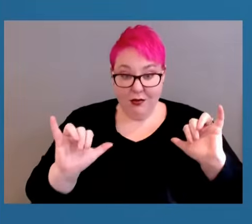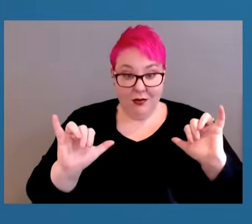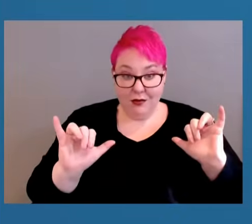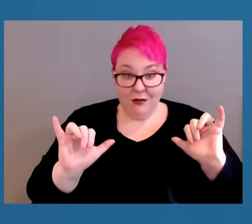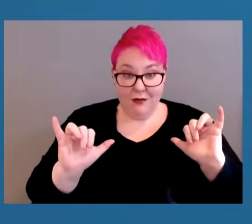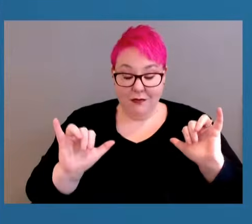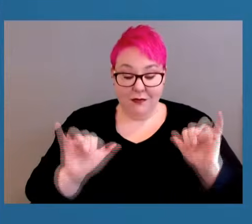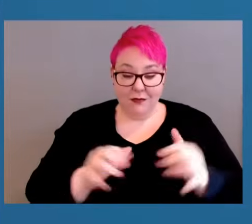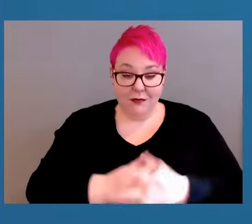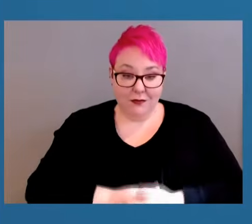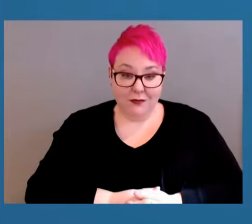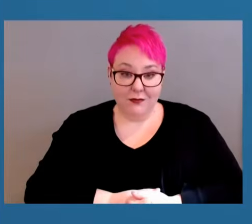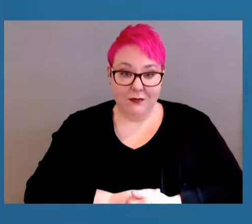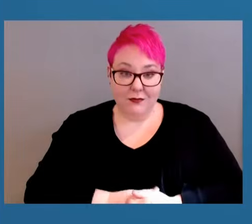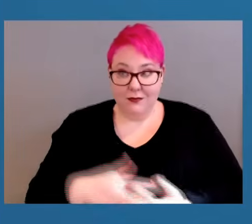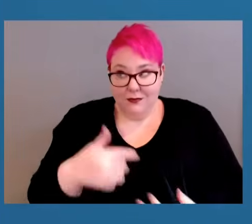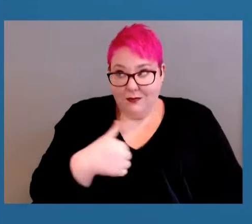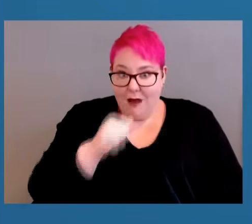I'm a mom.